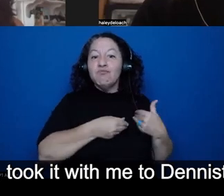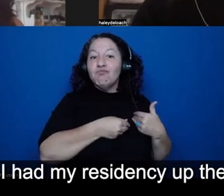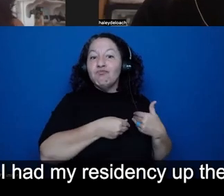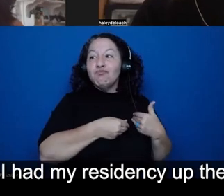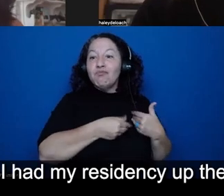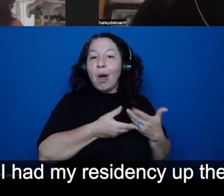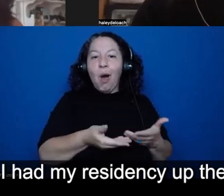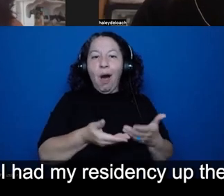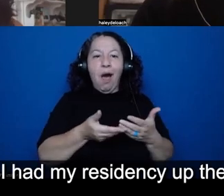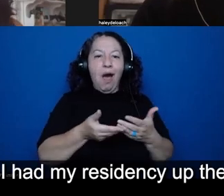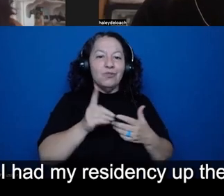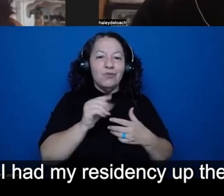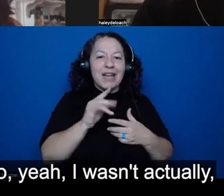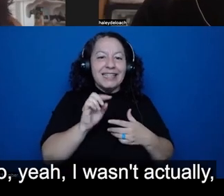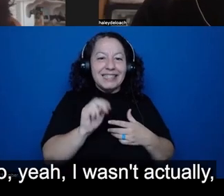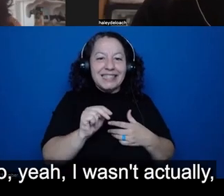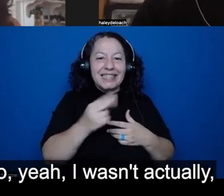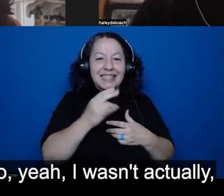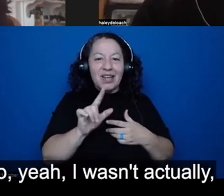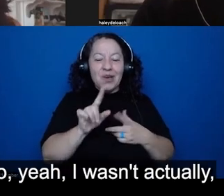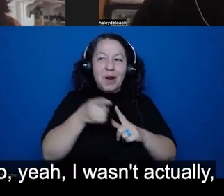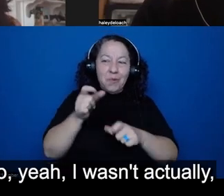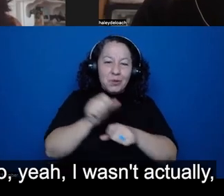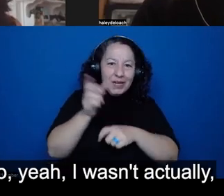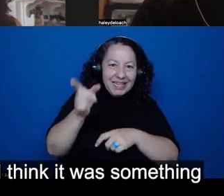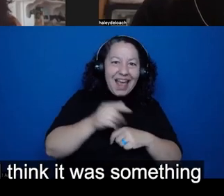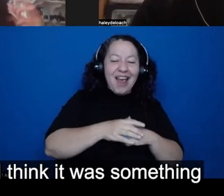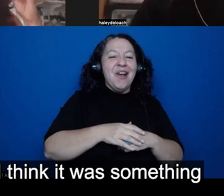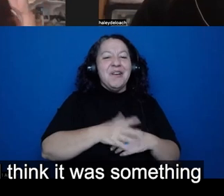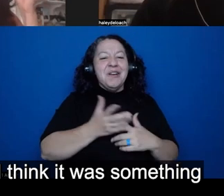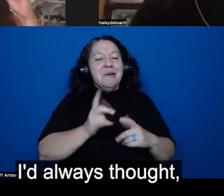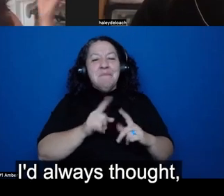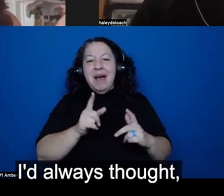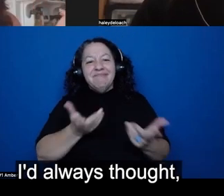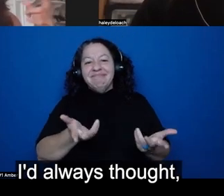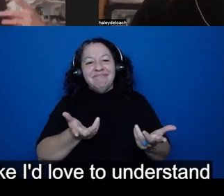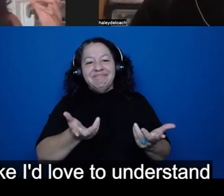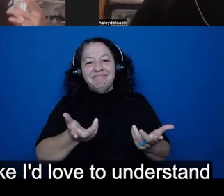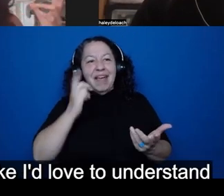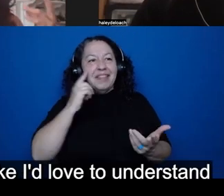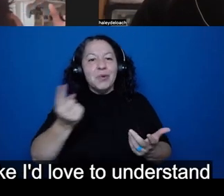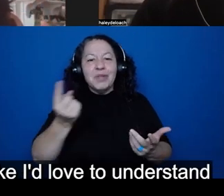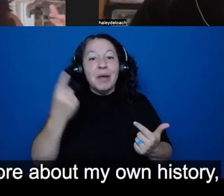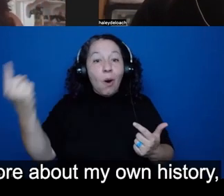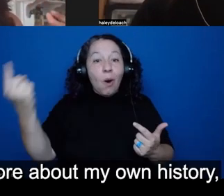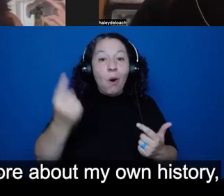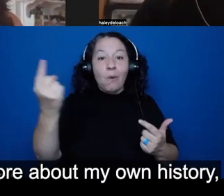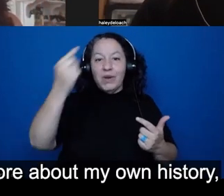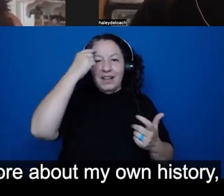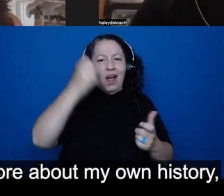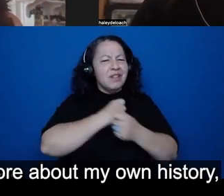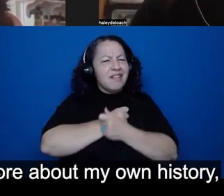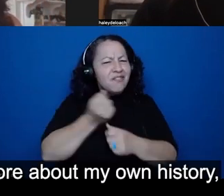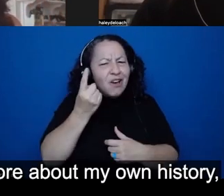Hill when I had my residency up there. So yeah, I think it was something I'd always thought, like I'd love to understand more about my